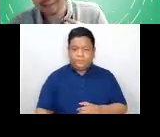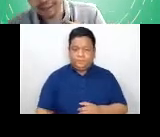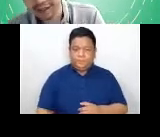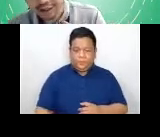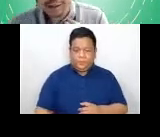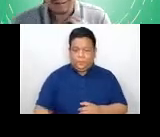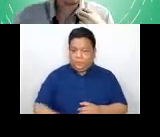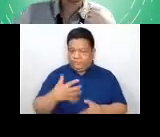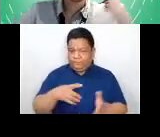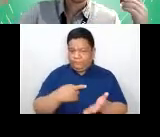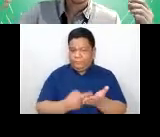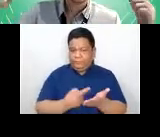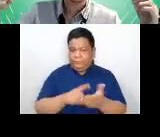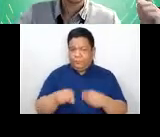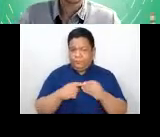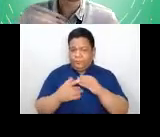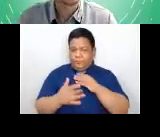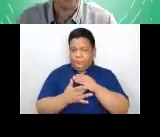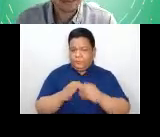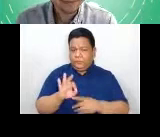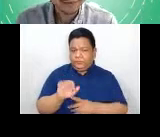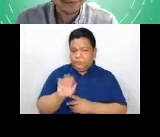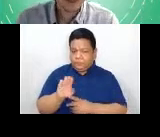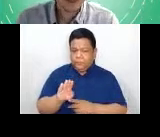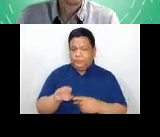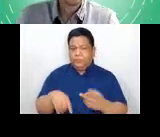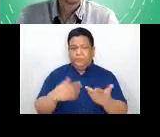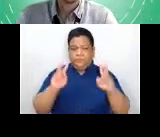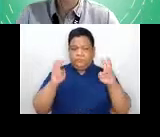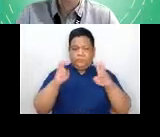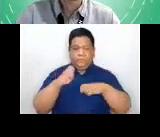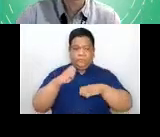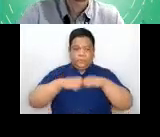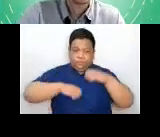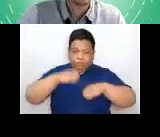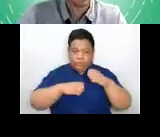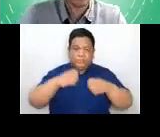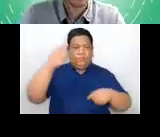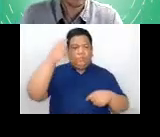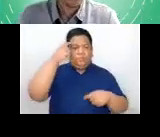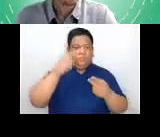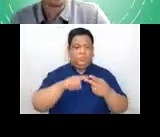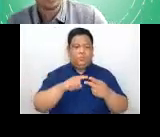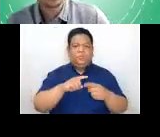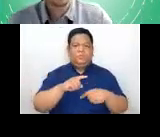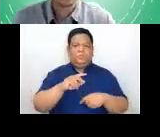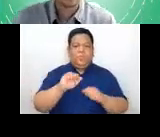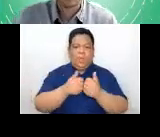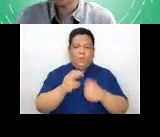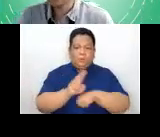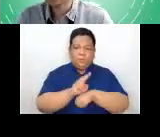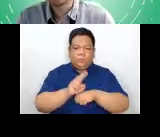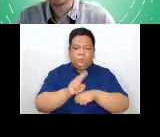digital fabrication, many people first think of engineering, right? They think of industrial applications, making